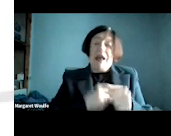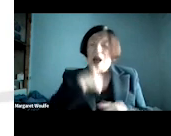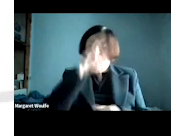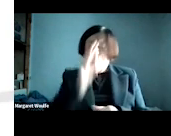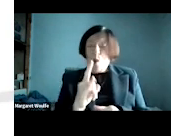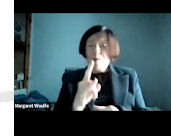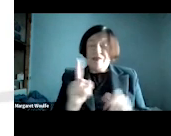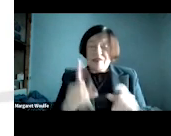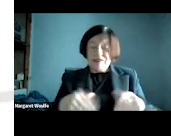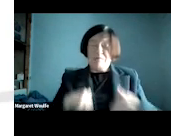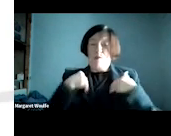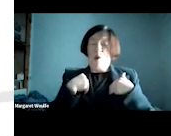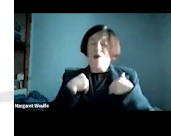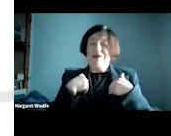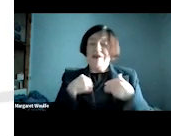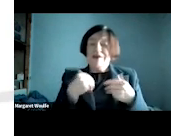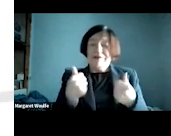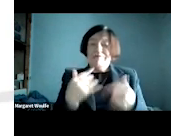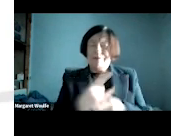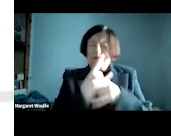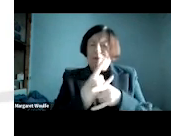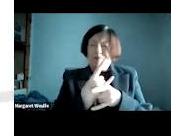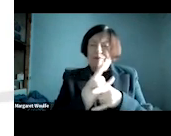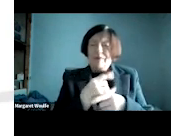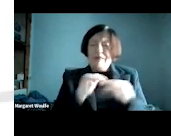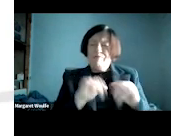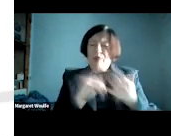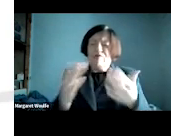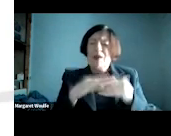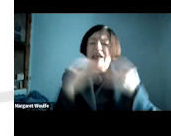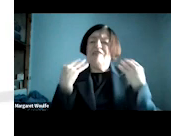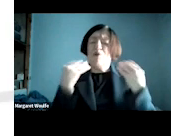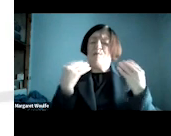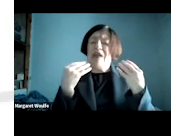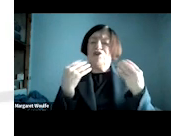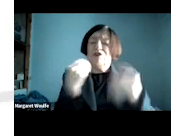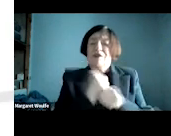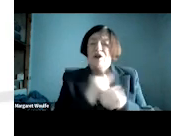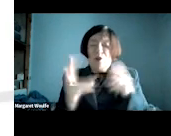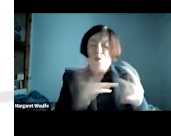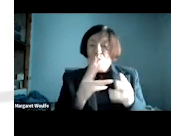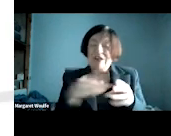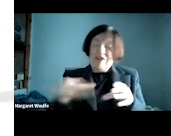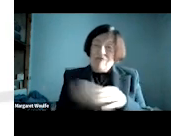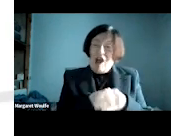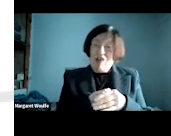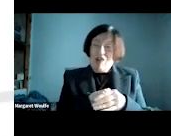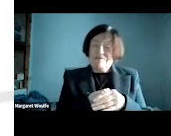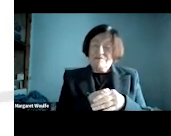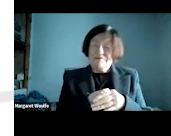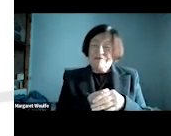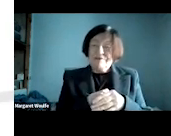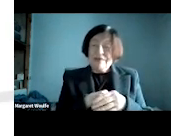that this morning has been useful just to provide you with information about what the work is all about,